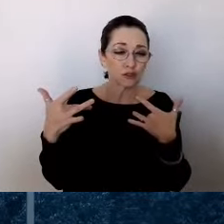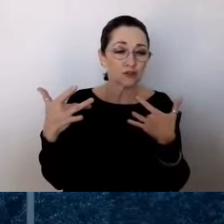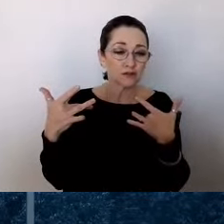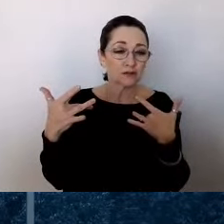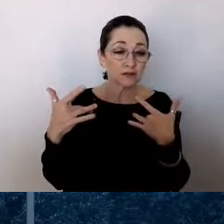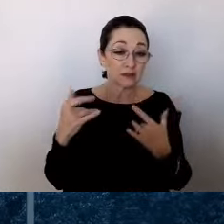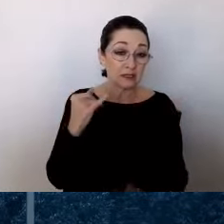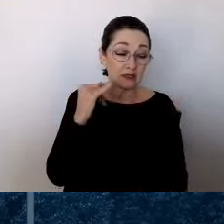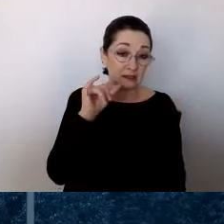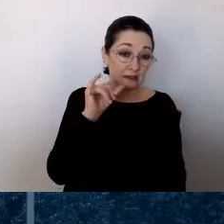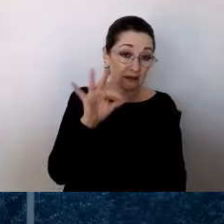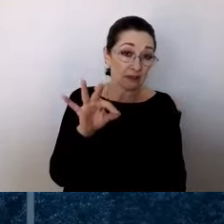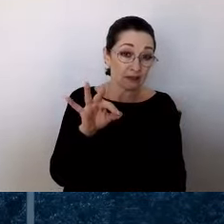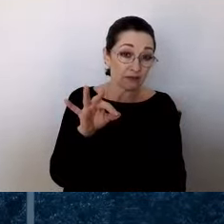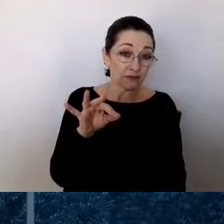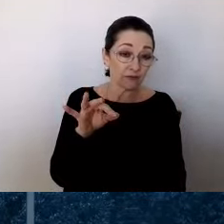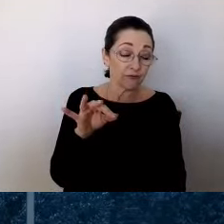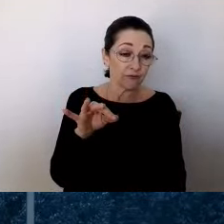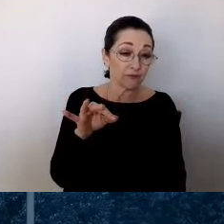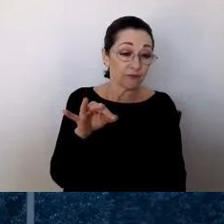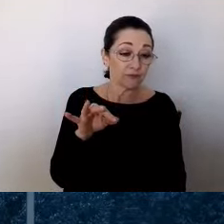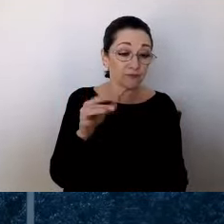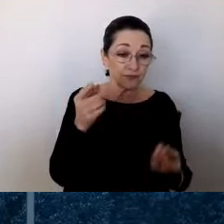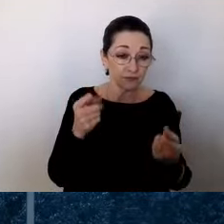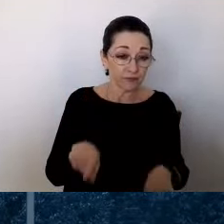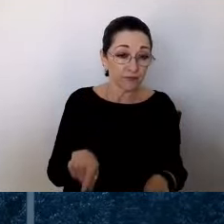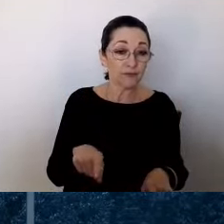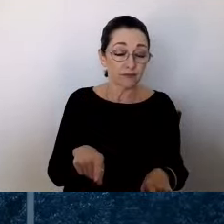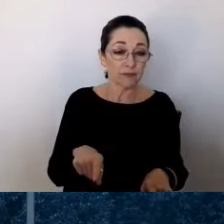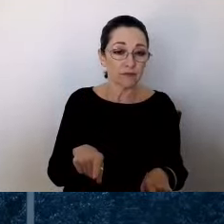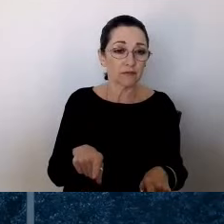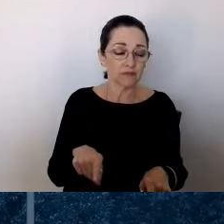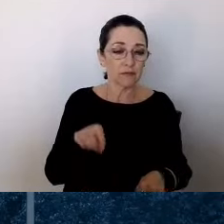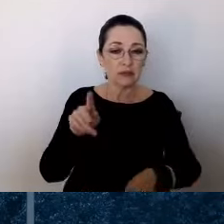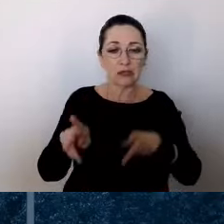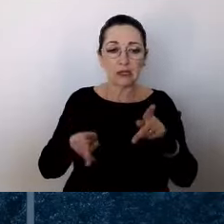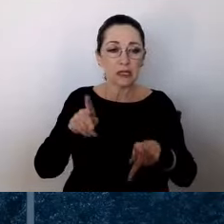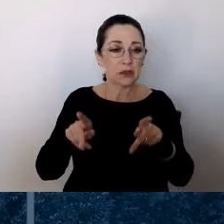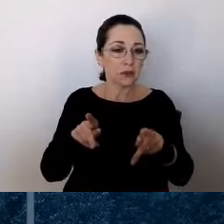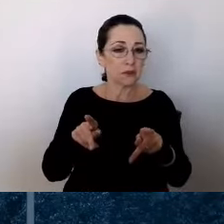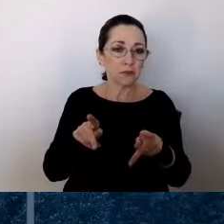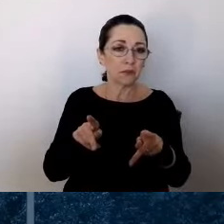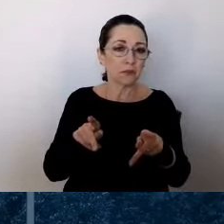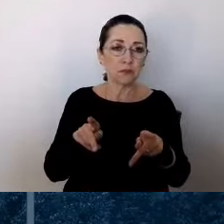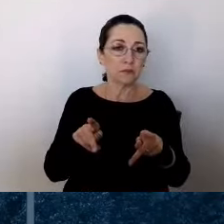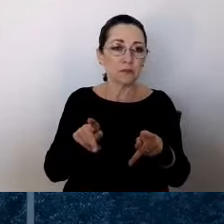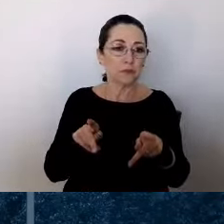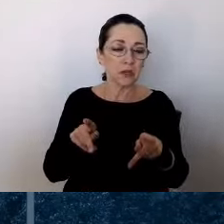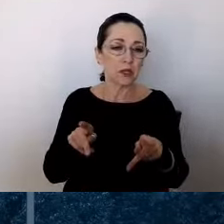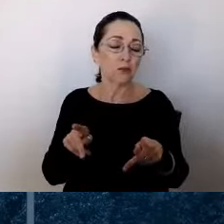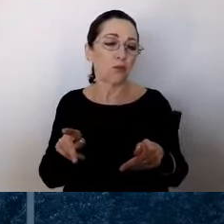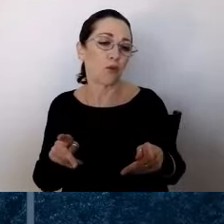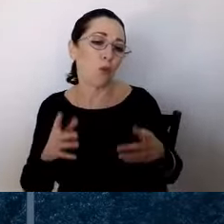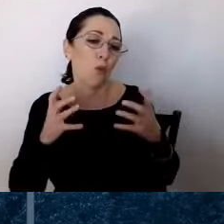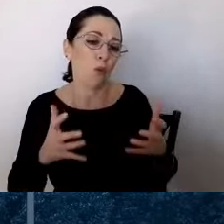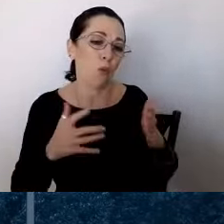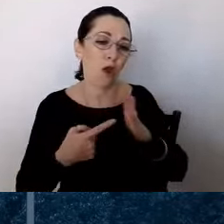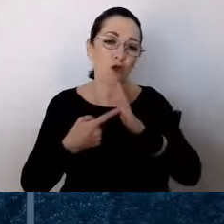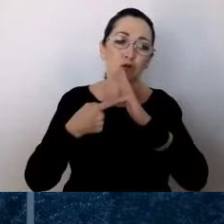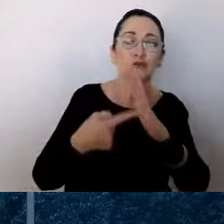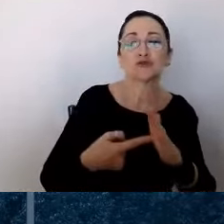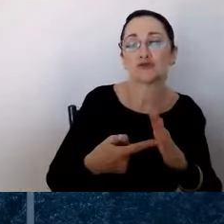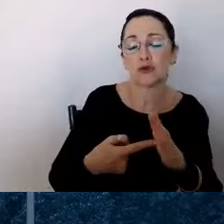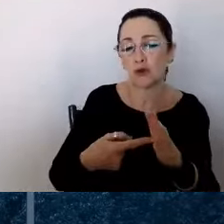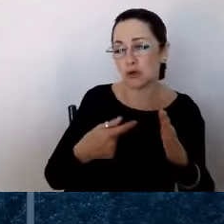it's going to be some kind of statement or not, that's going to be hard to deal with. But if we can